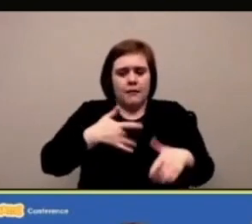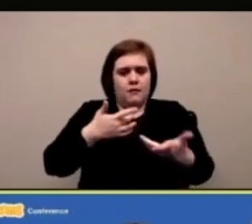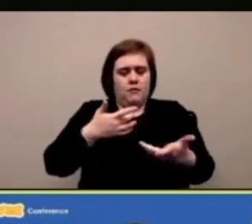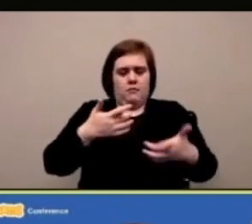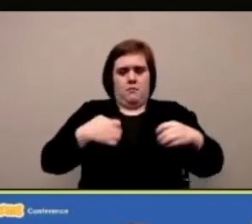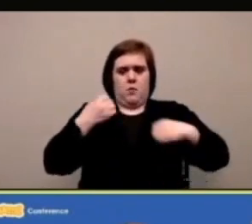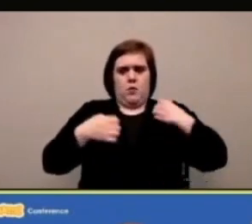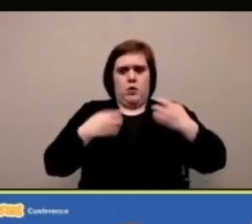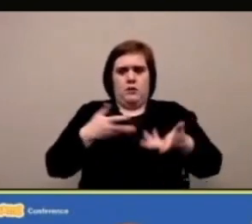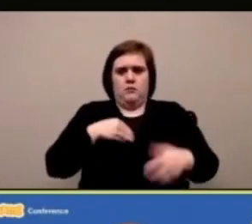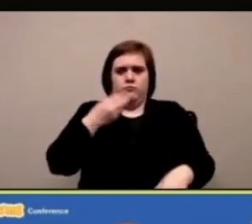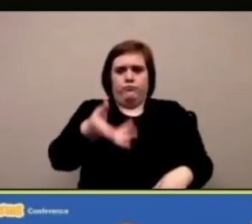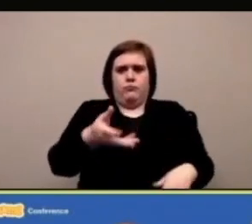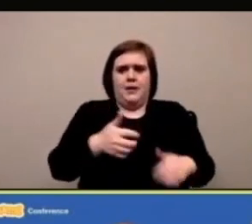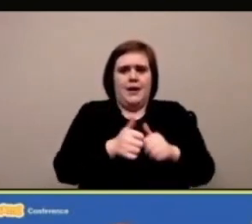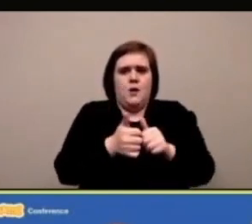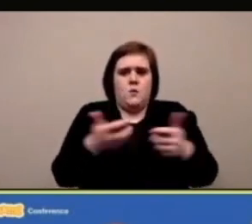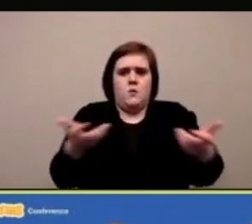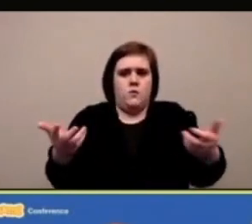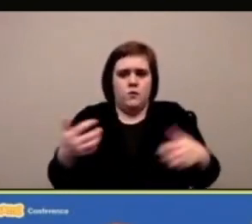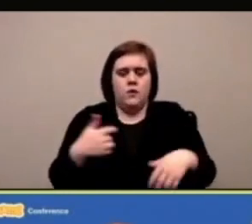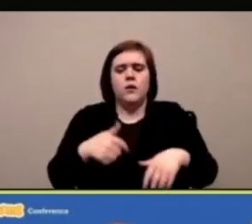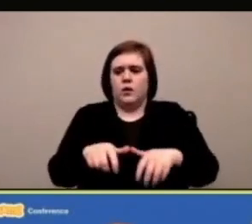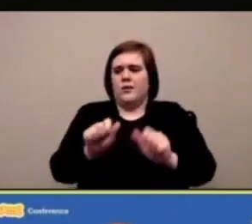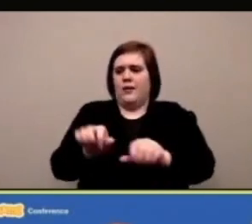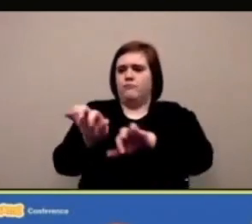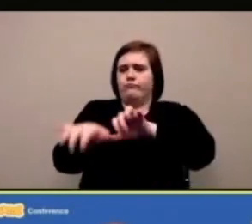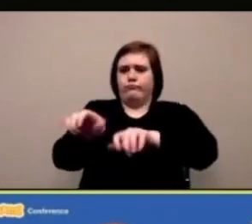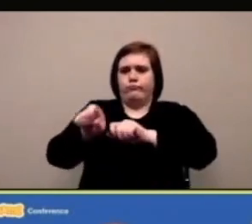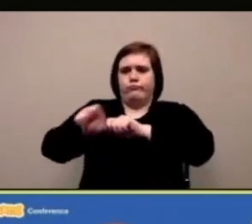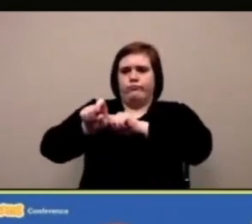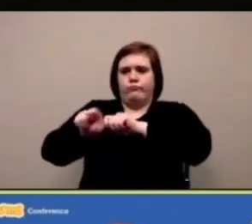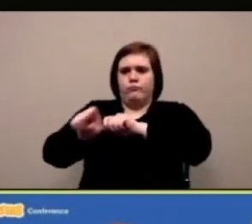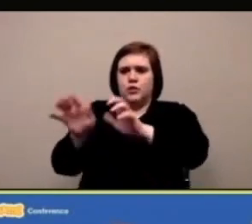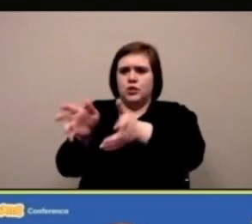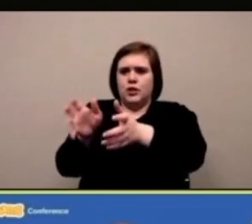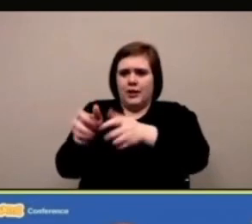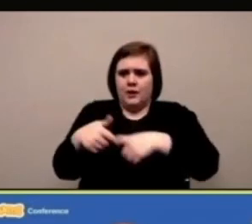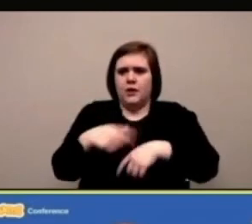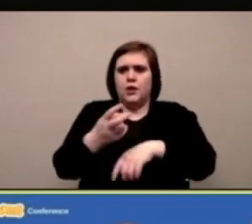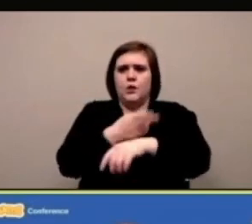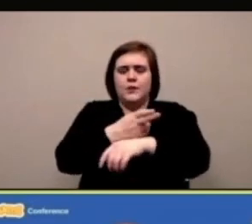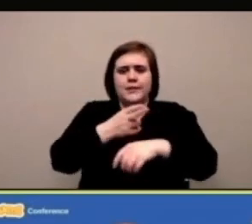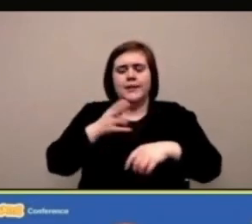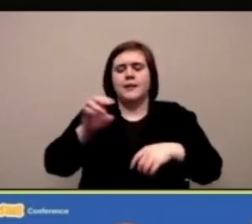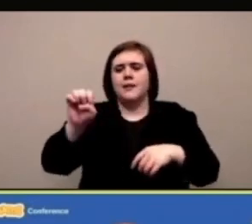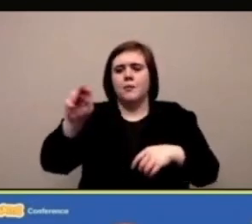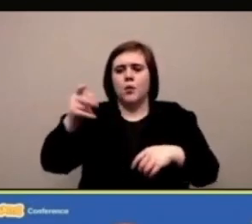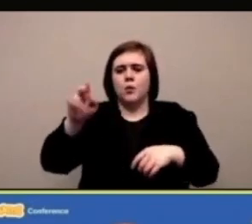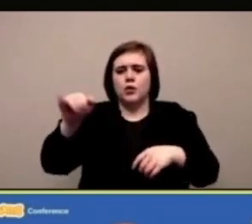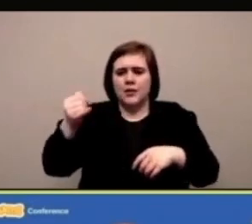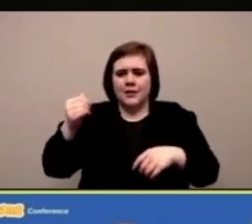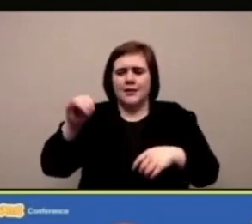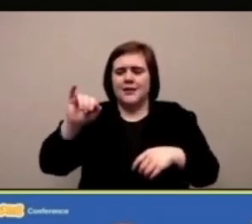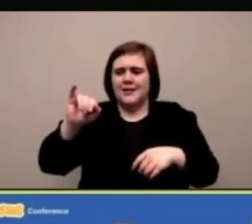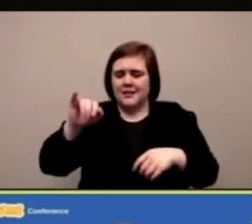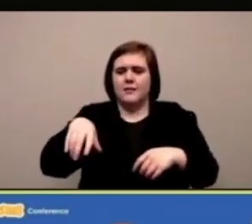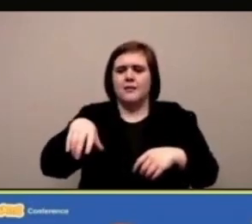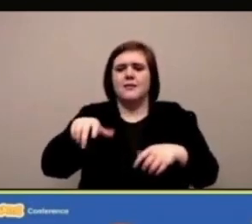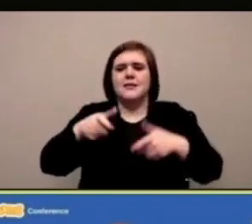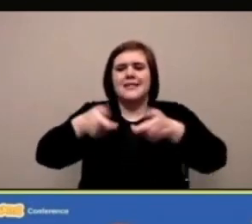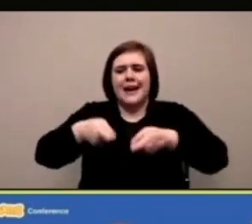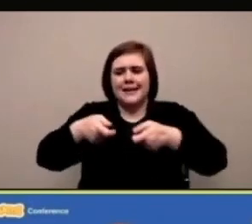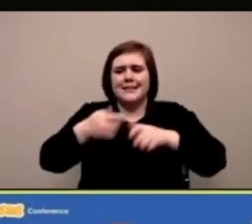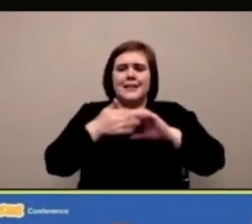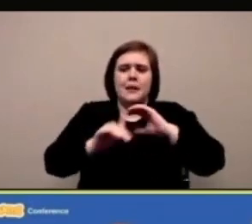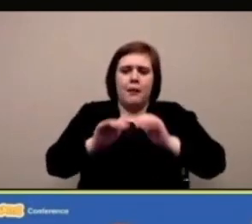You can go ahead and put that in the chat. So we talked a little bit about like using emojis in like our text messages or our emails. What are some other ways? And it